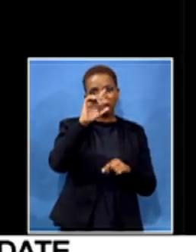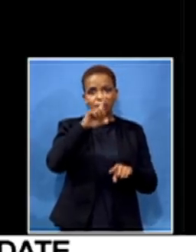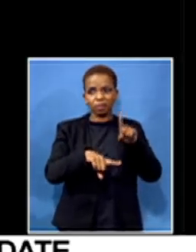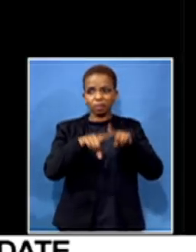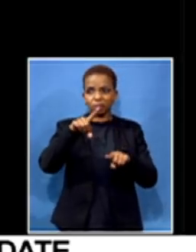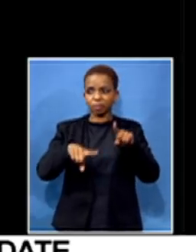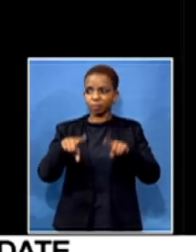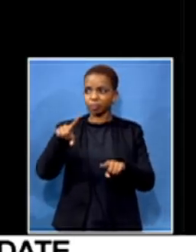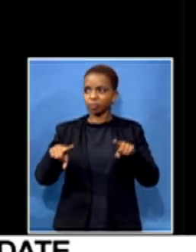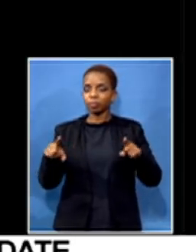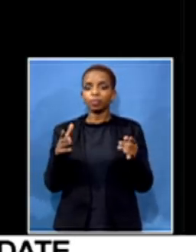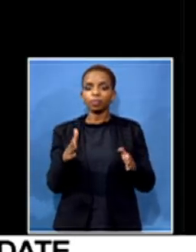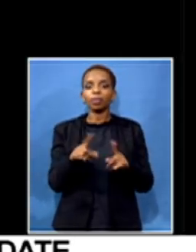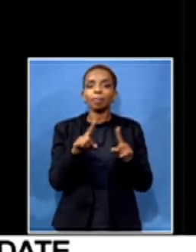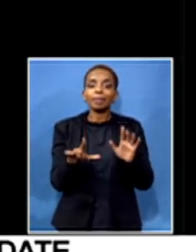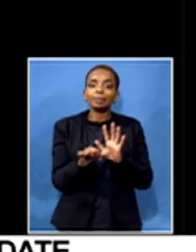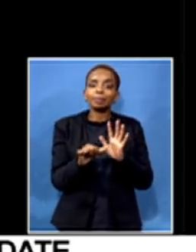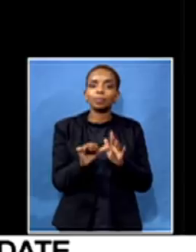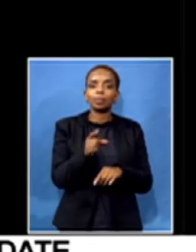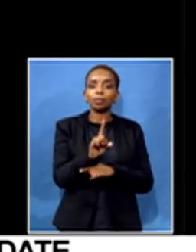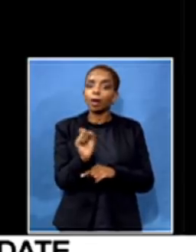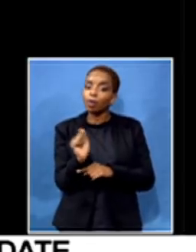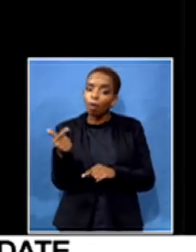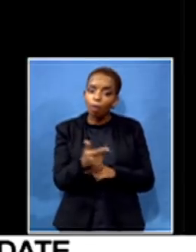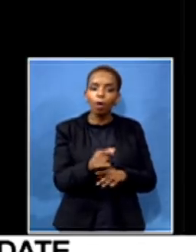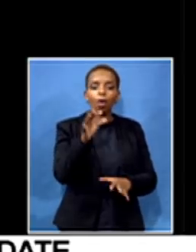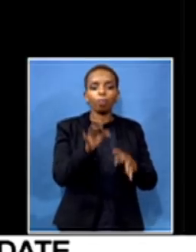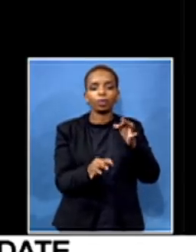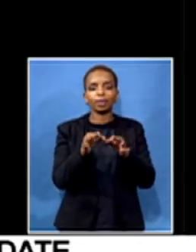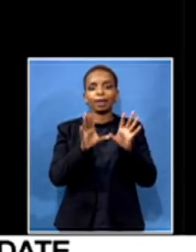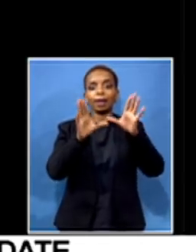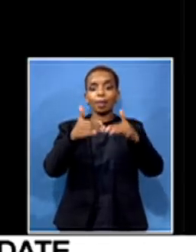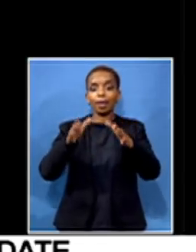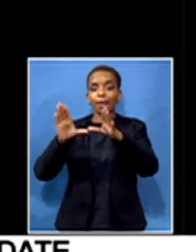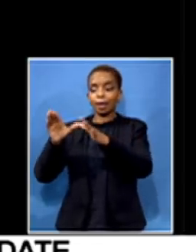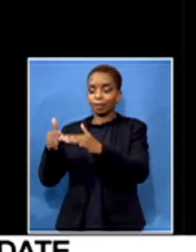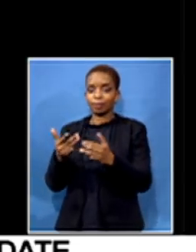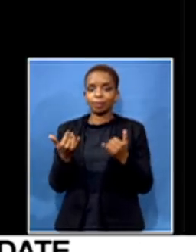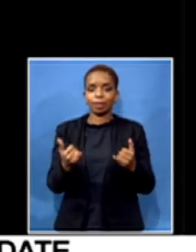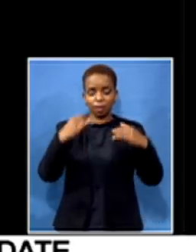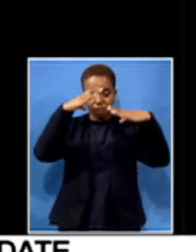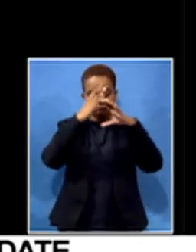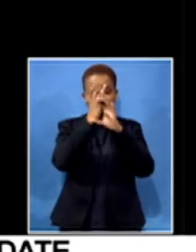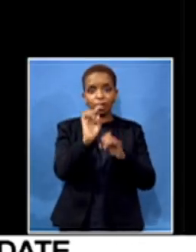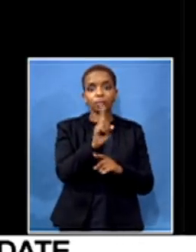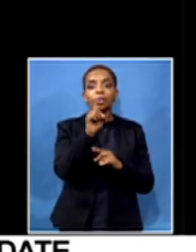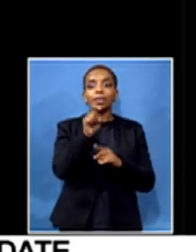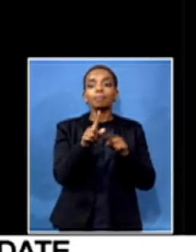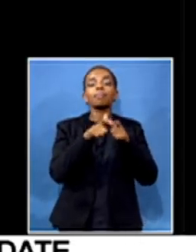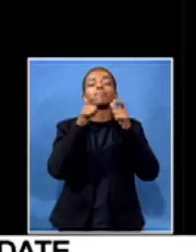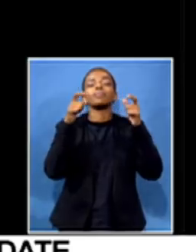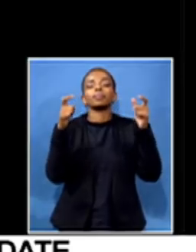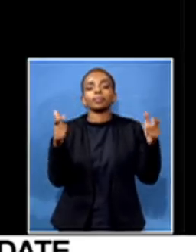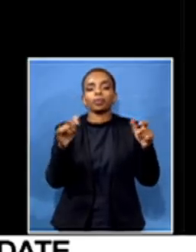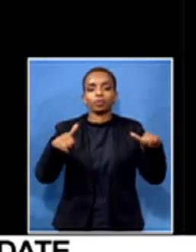the political parties and everyone out there has actually focused on the fact that this is a major challenge for South Africa, and there's no need for